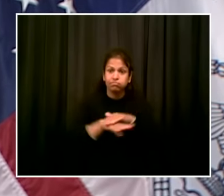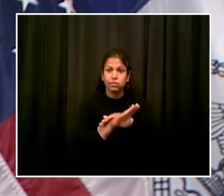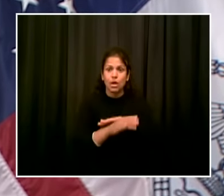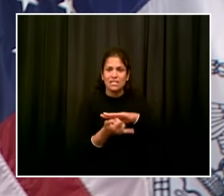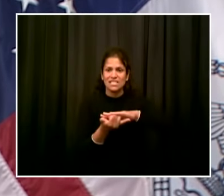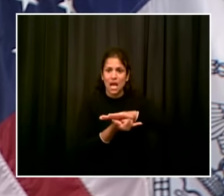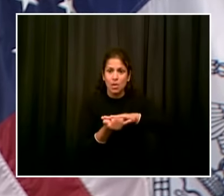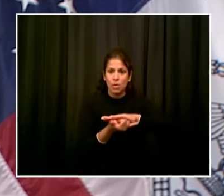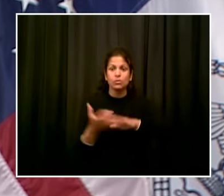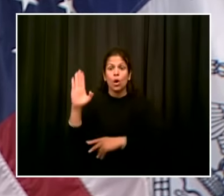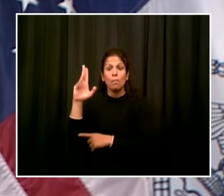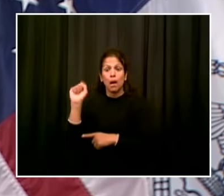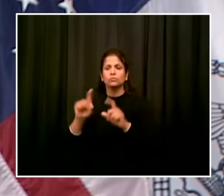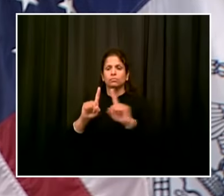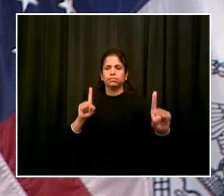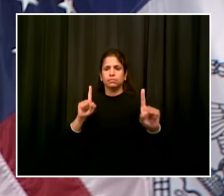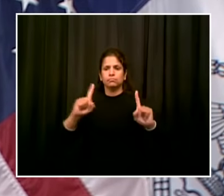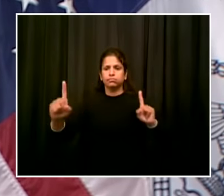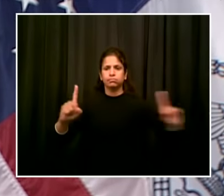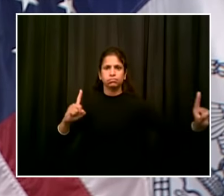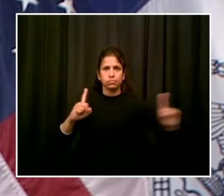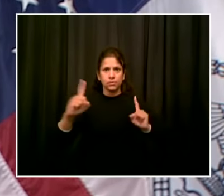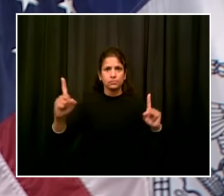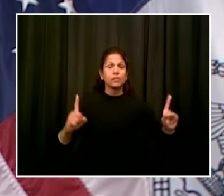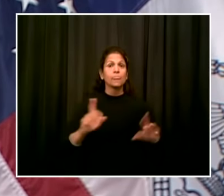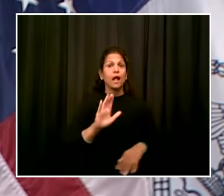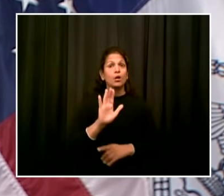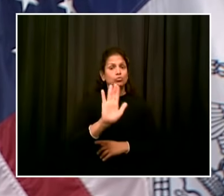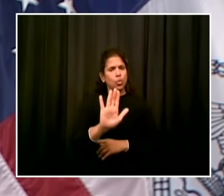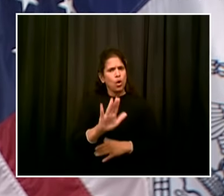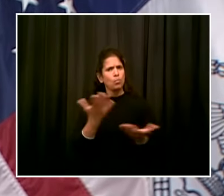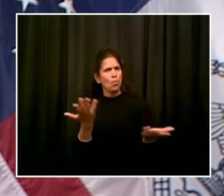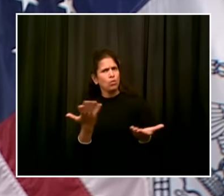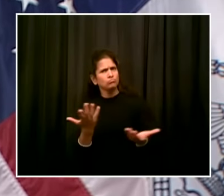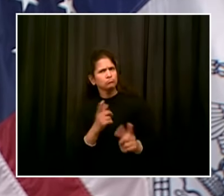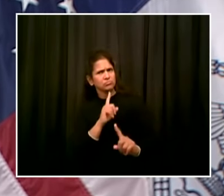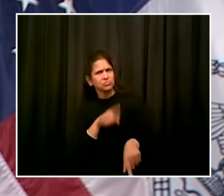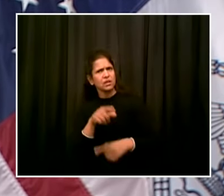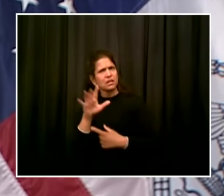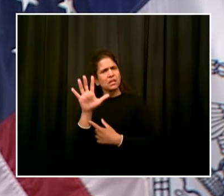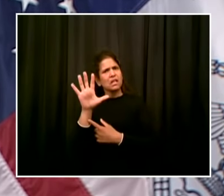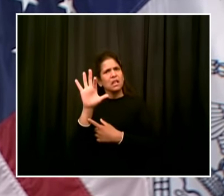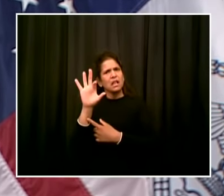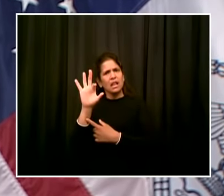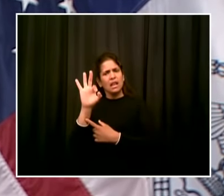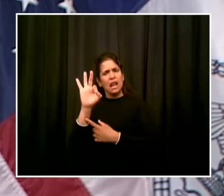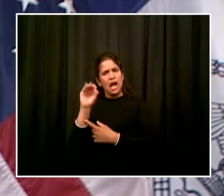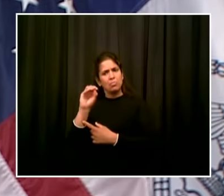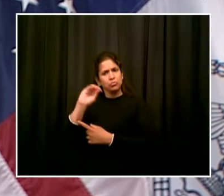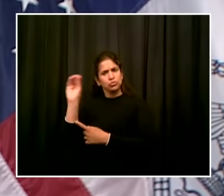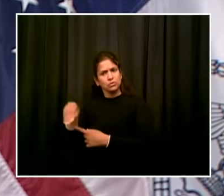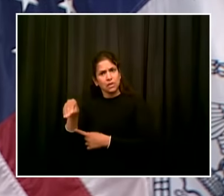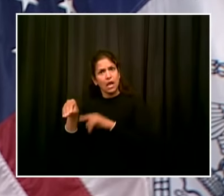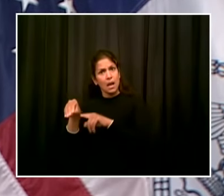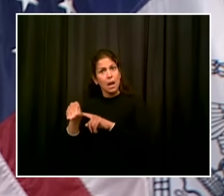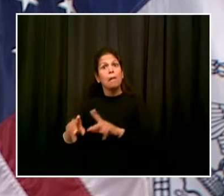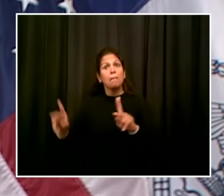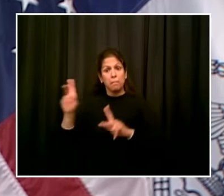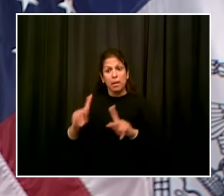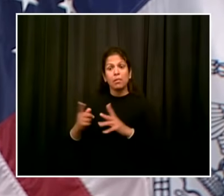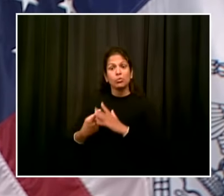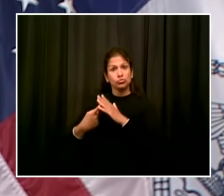you think of that number and whether you think even stronger measures need to be taken, not only in transit, but in stores and all